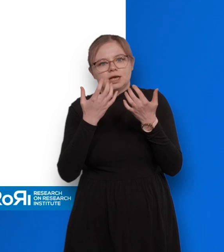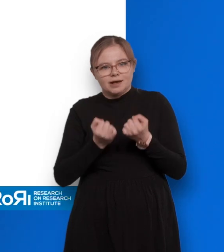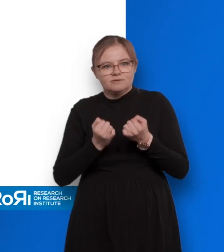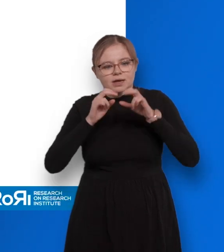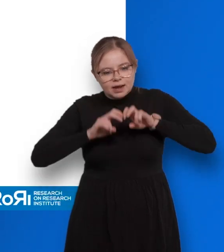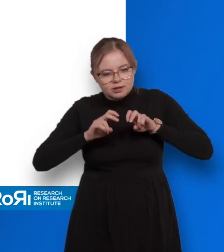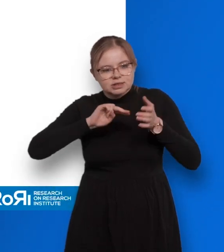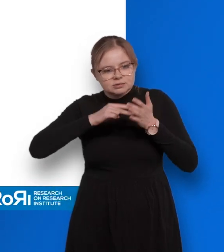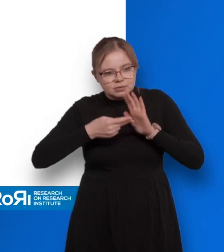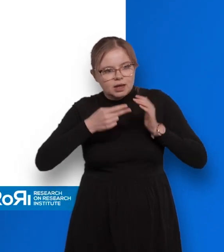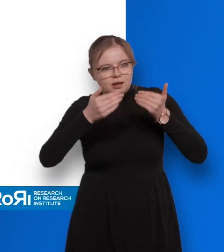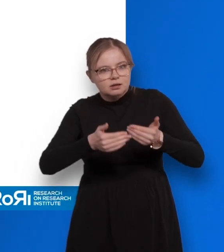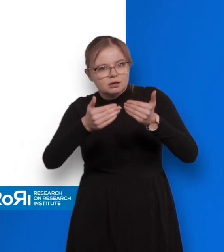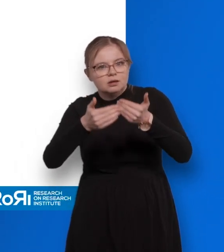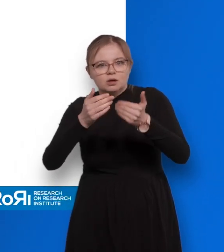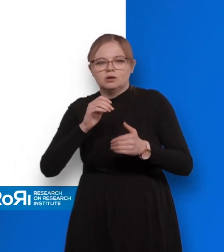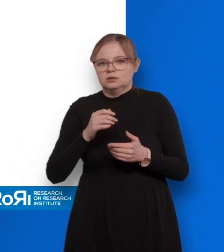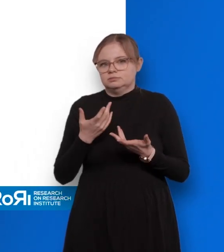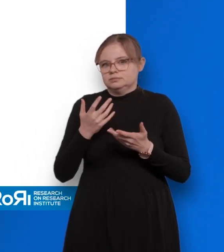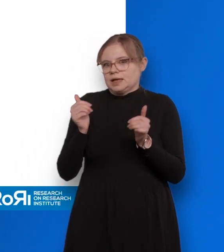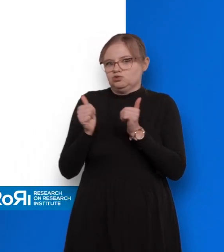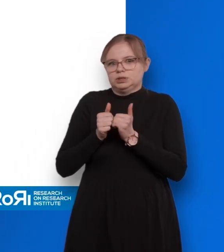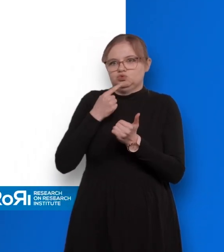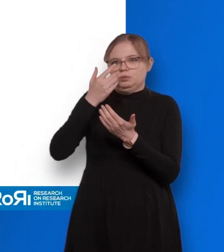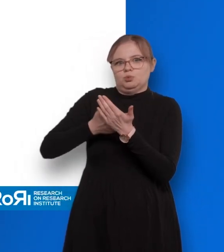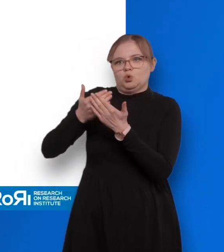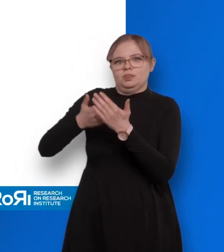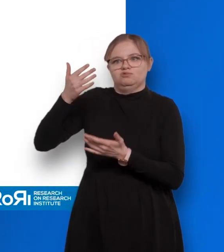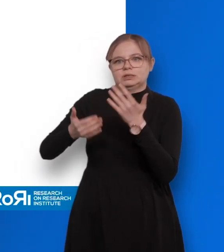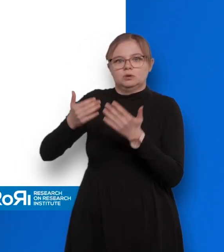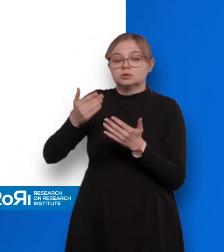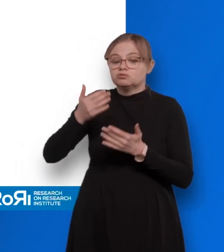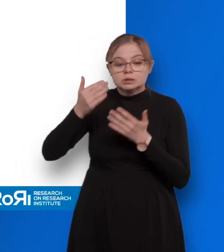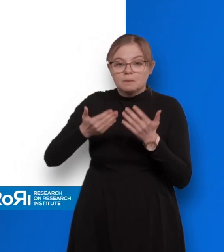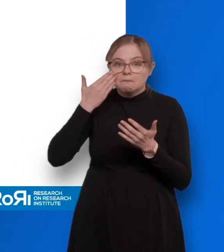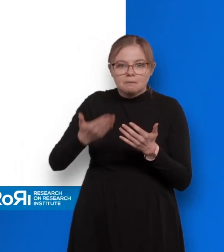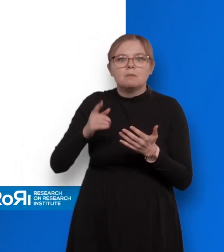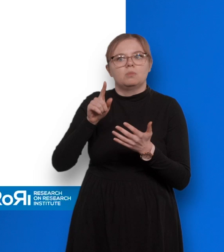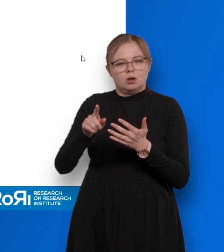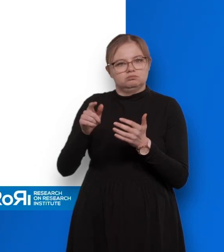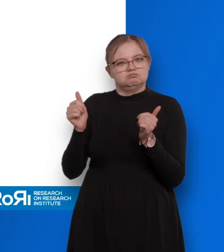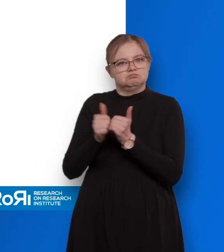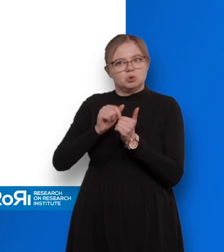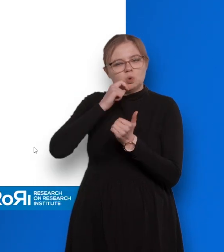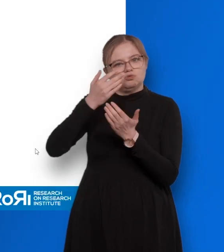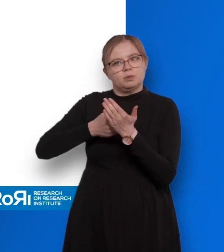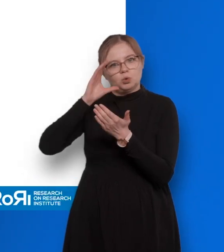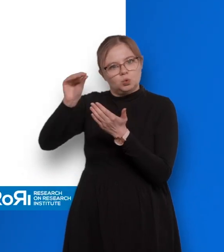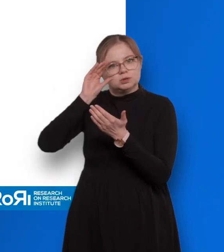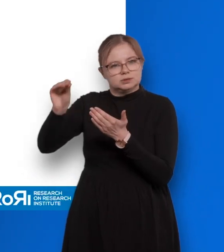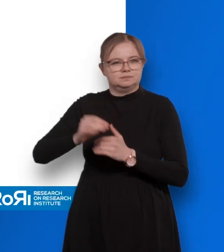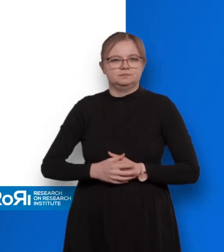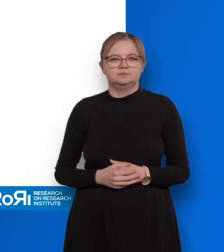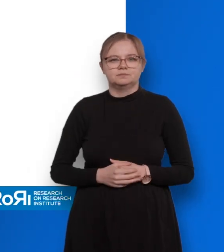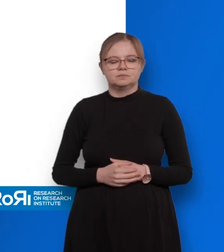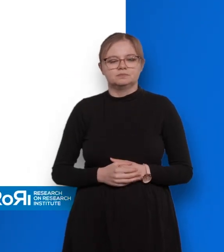analysis plan, committing to reporting the results, regardless of before you know what they are, and sort of